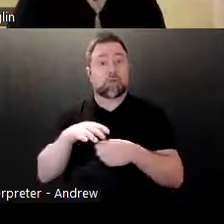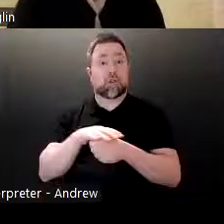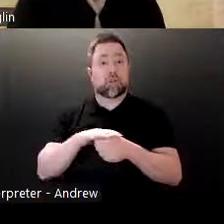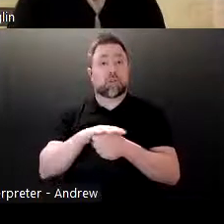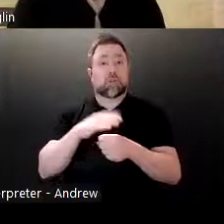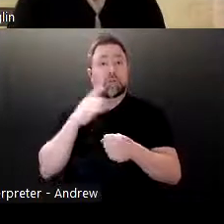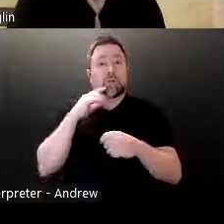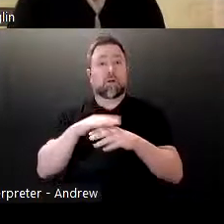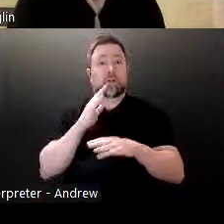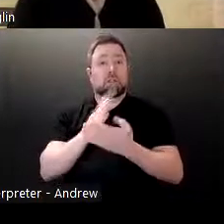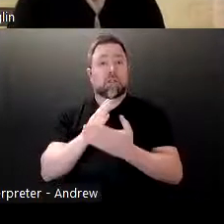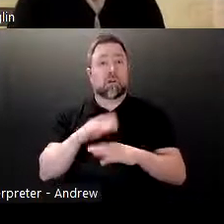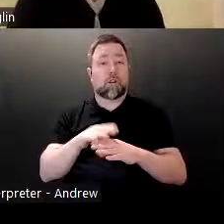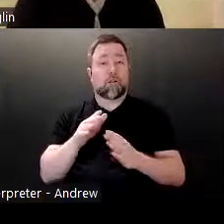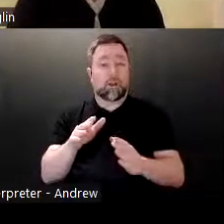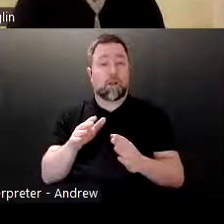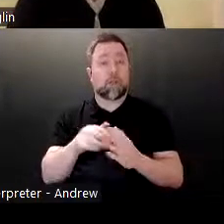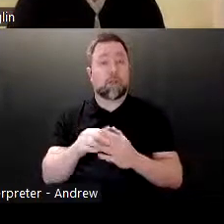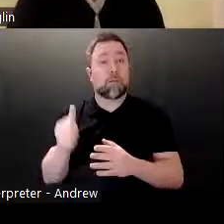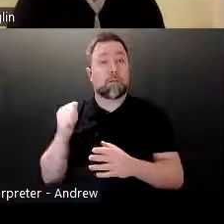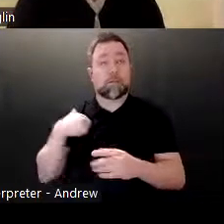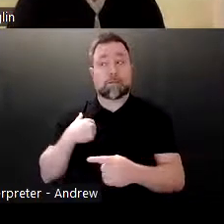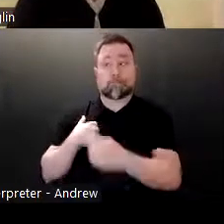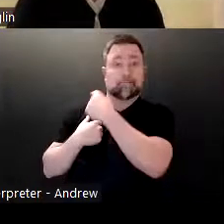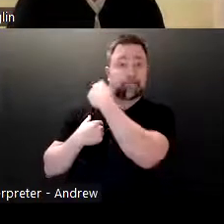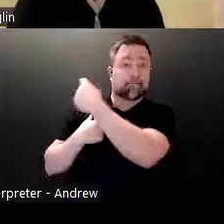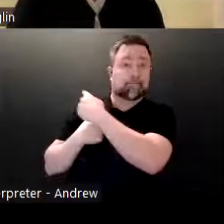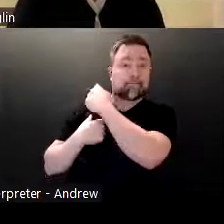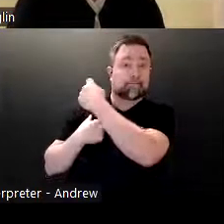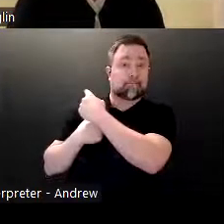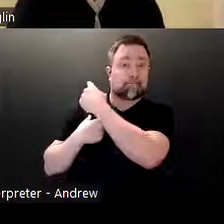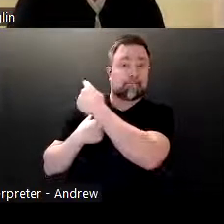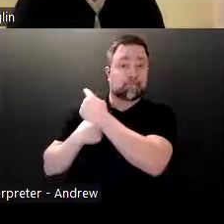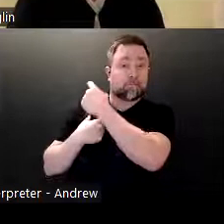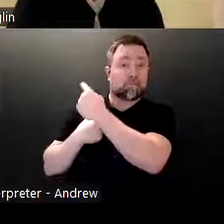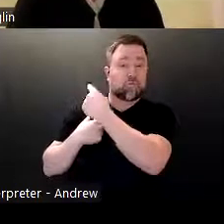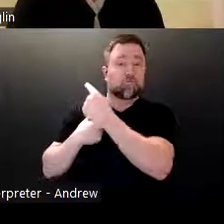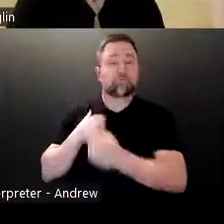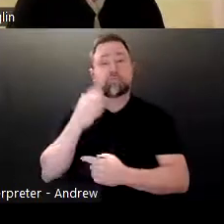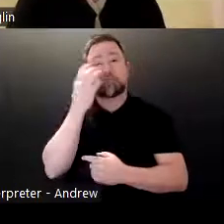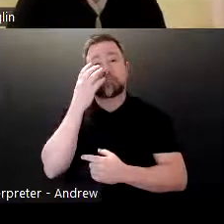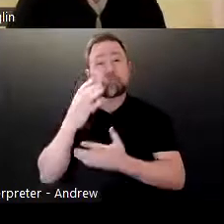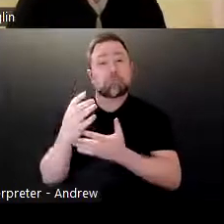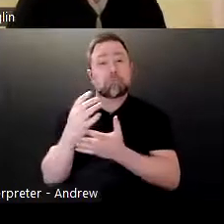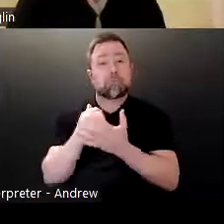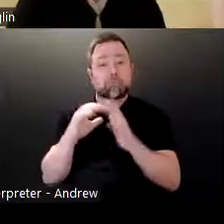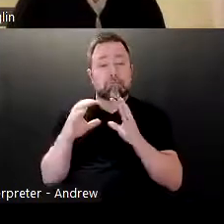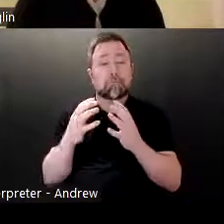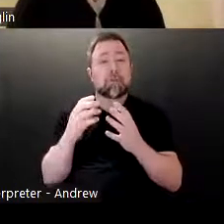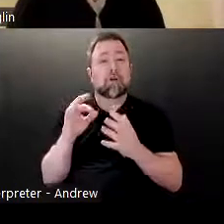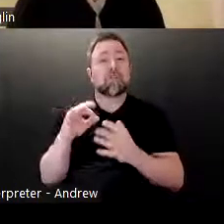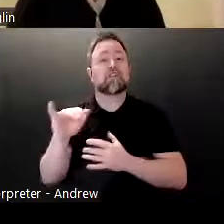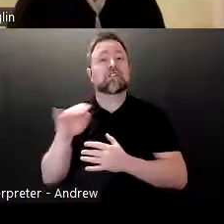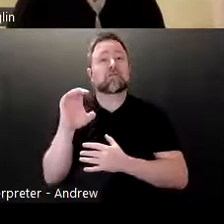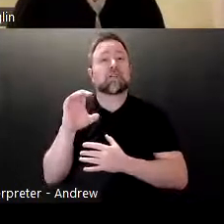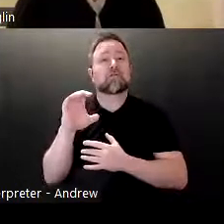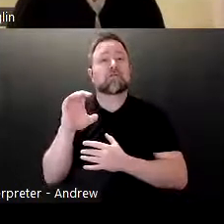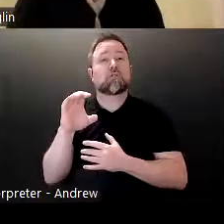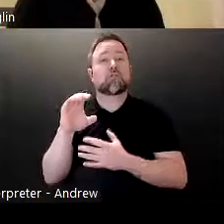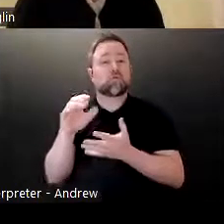along the way. Behind me is a incredible collection of James Castle's drawings and